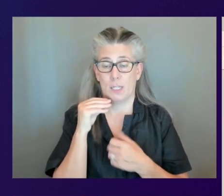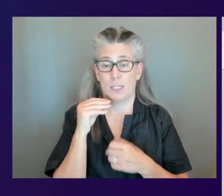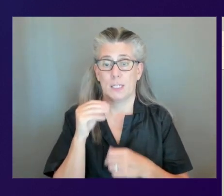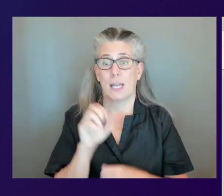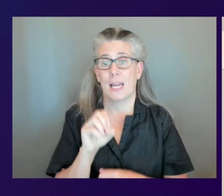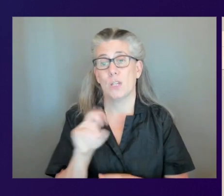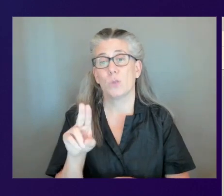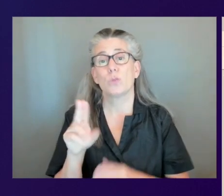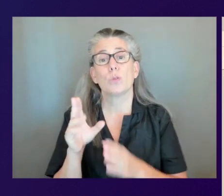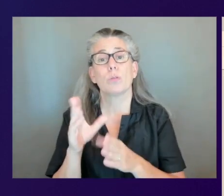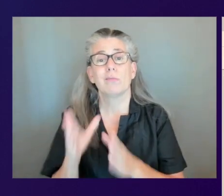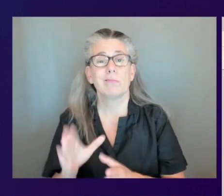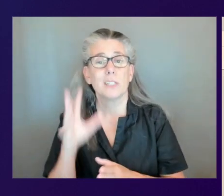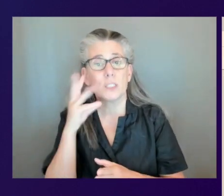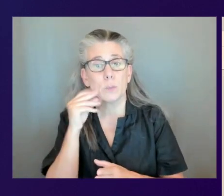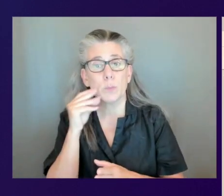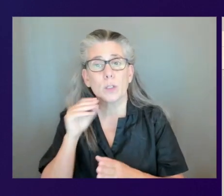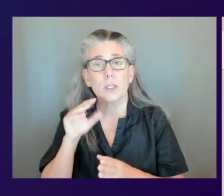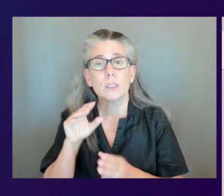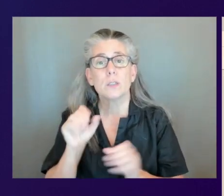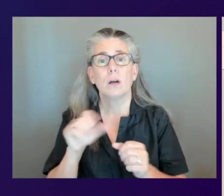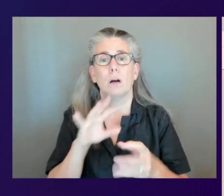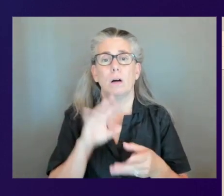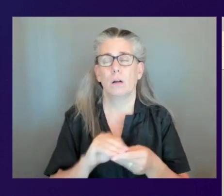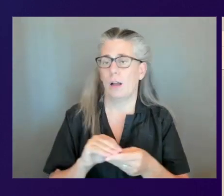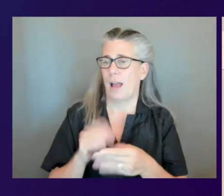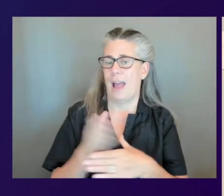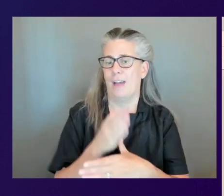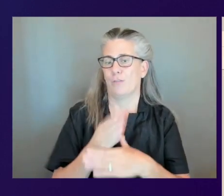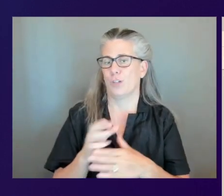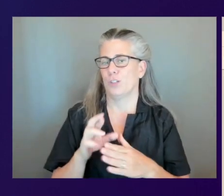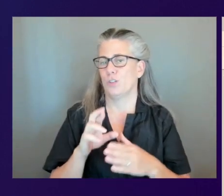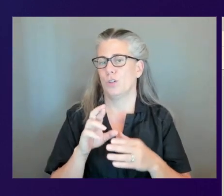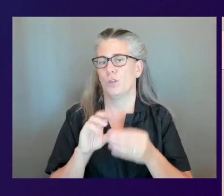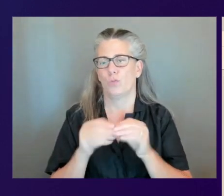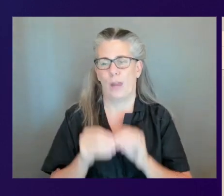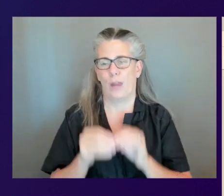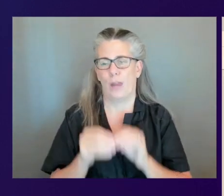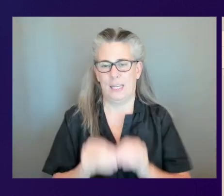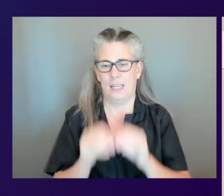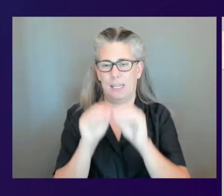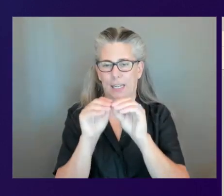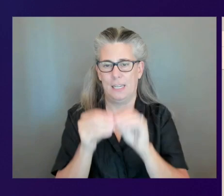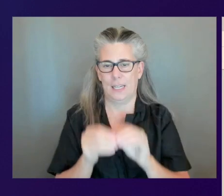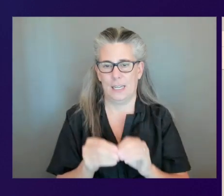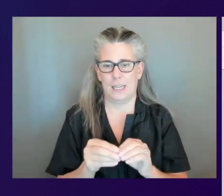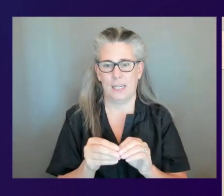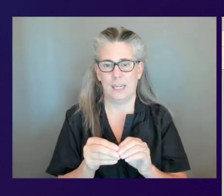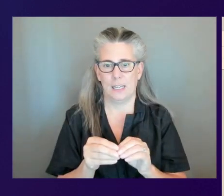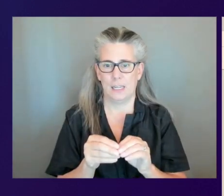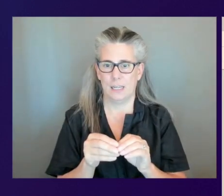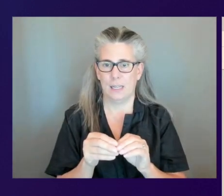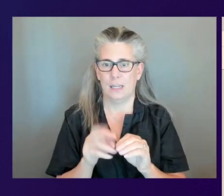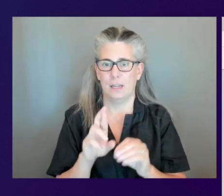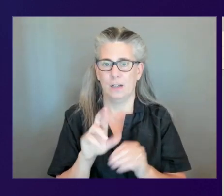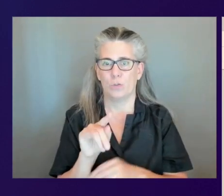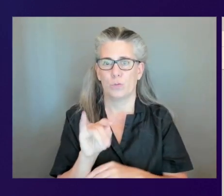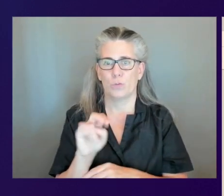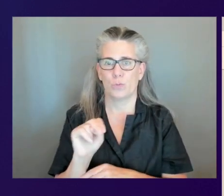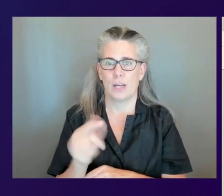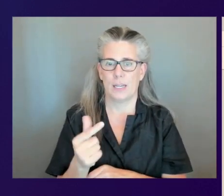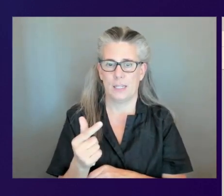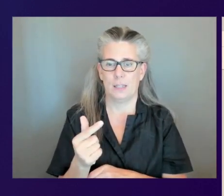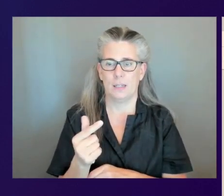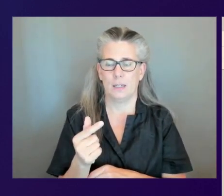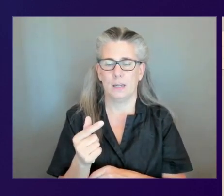getting, and it'll load in a second, your average rating, as well as a lot We gotta of... get those scores up. Yeah, we'll work on it. Yeah, I gotta imagine